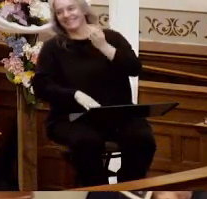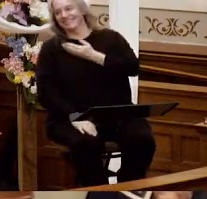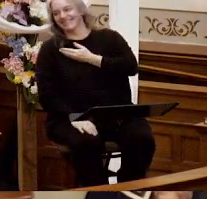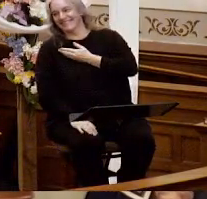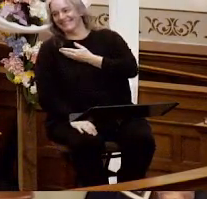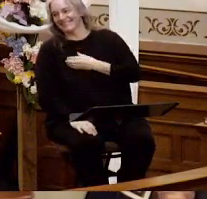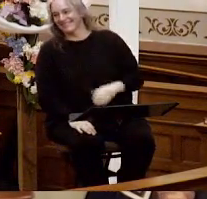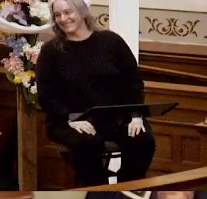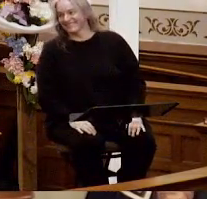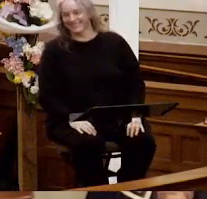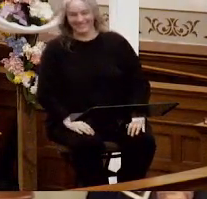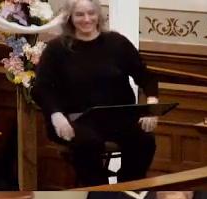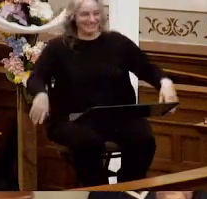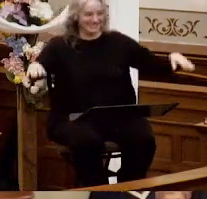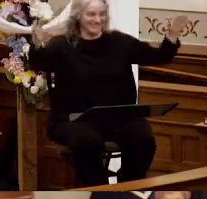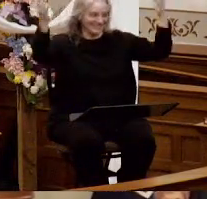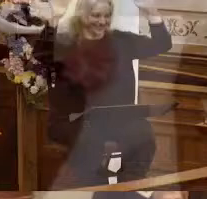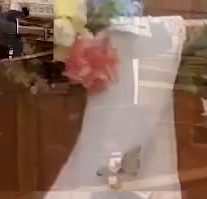us.